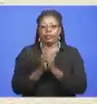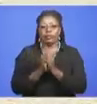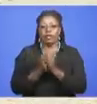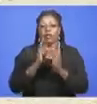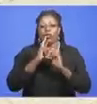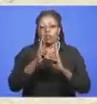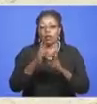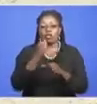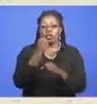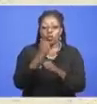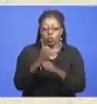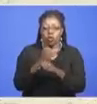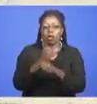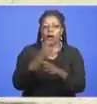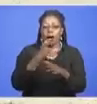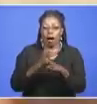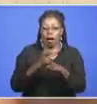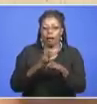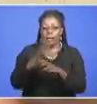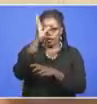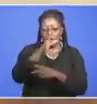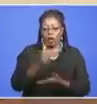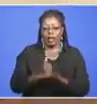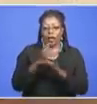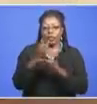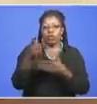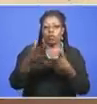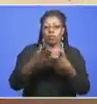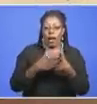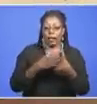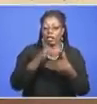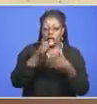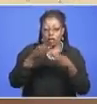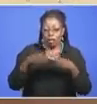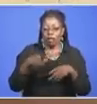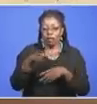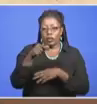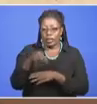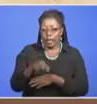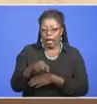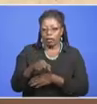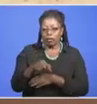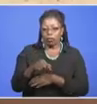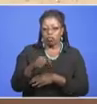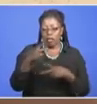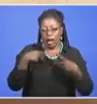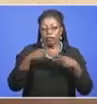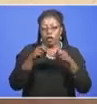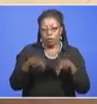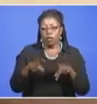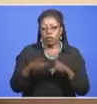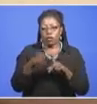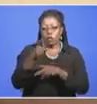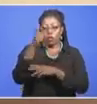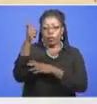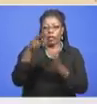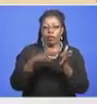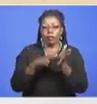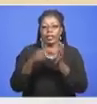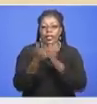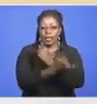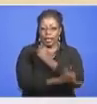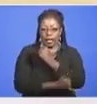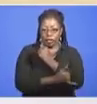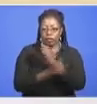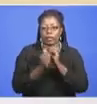Once you work hard, God love your back. Mm-hmm. He ain't going to let you down, so we got the privilege to win this tournament and represent our country. At